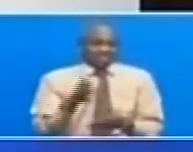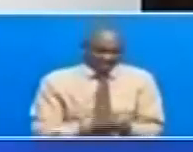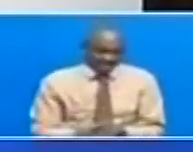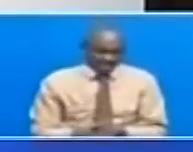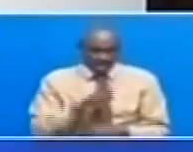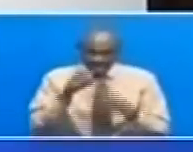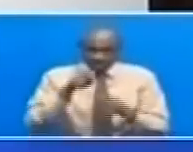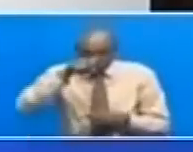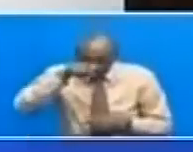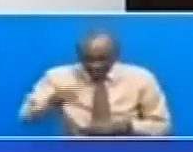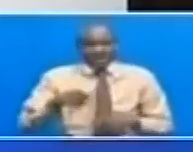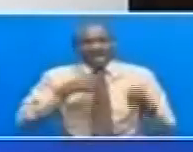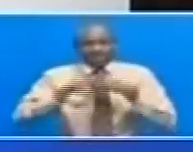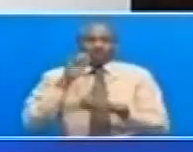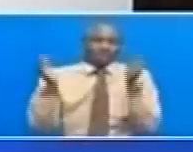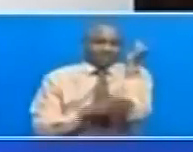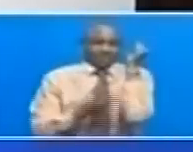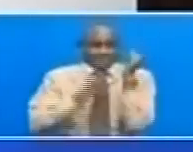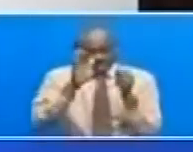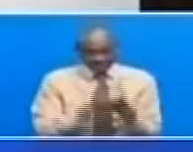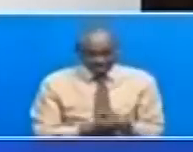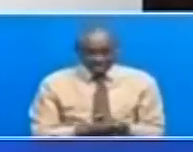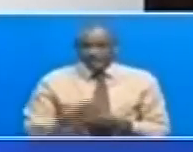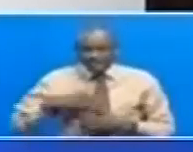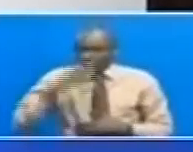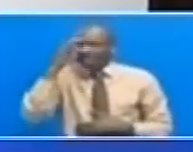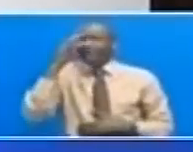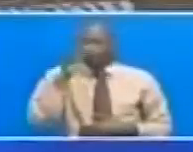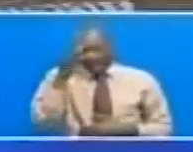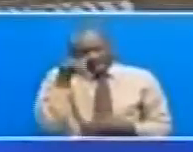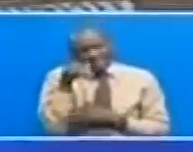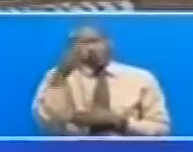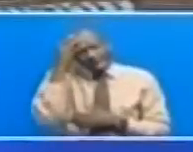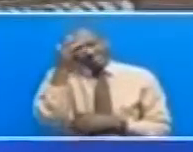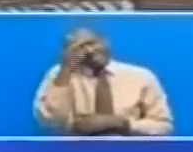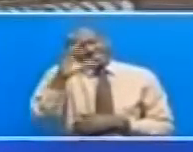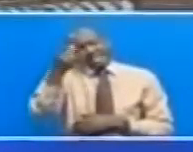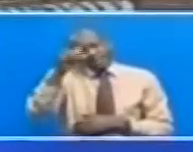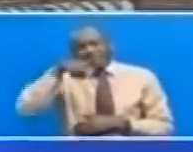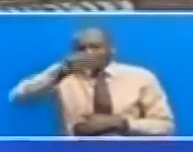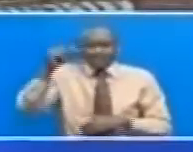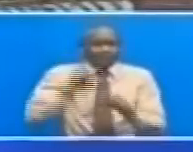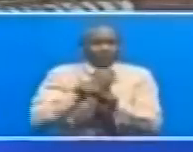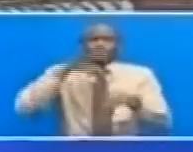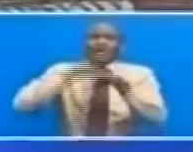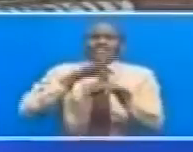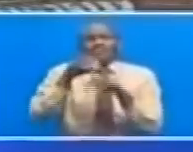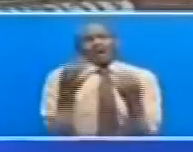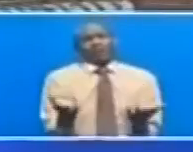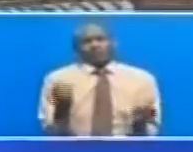his alleged heinous acts, raising questions on why officers from the Cyber Crimes Unit had not yet closed in on